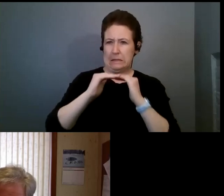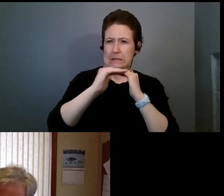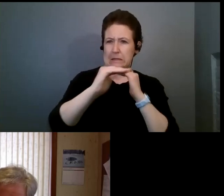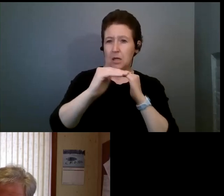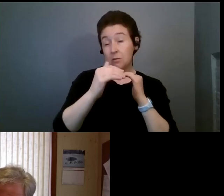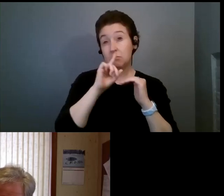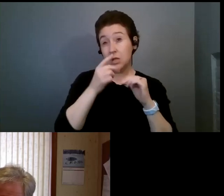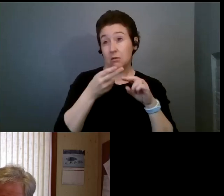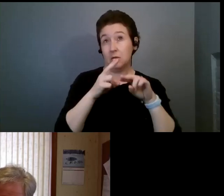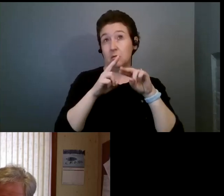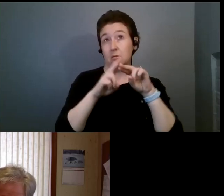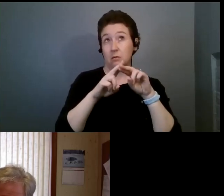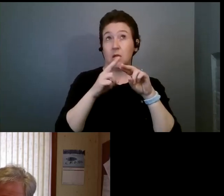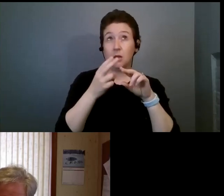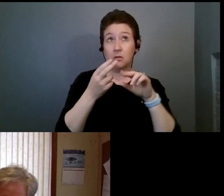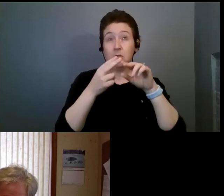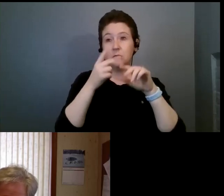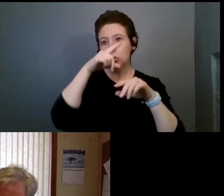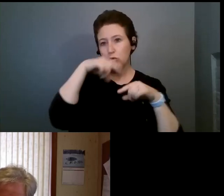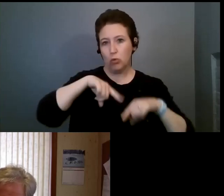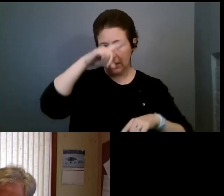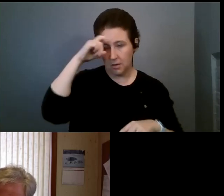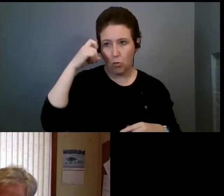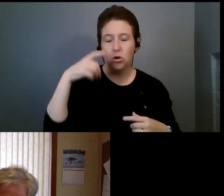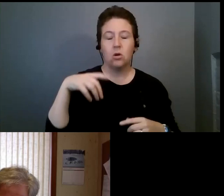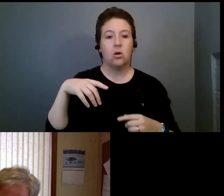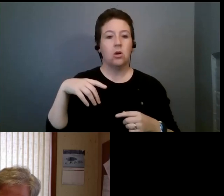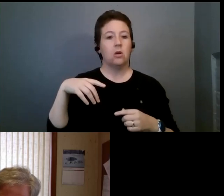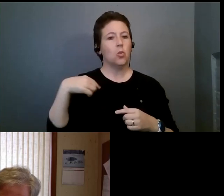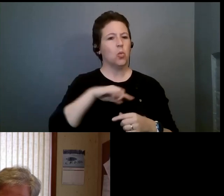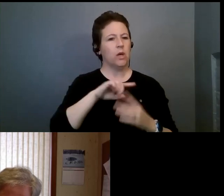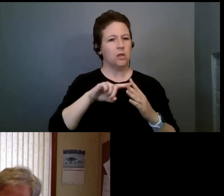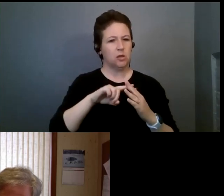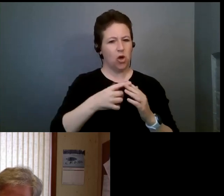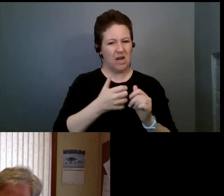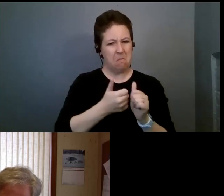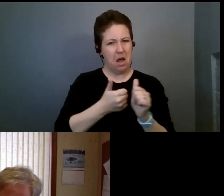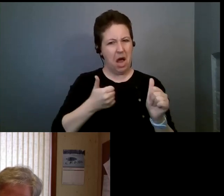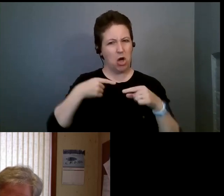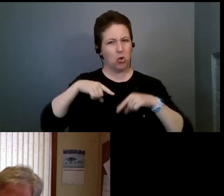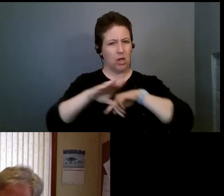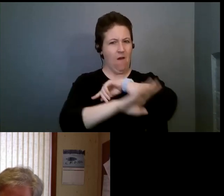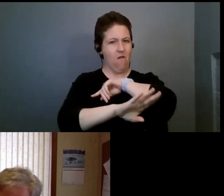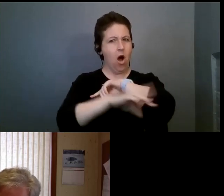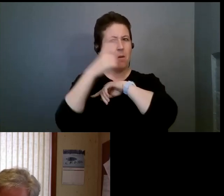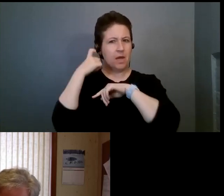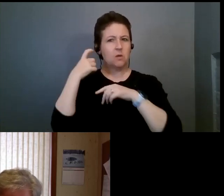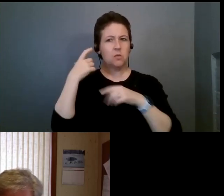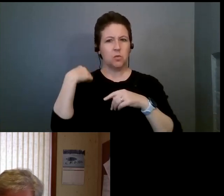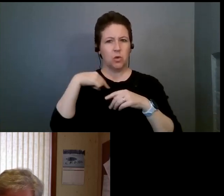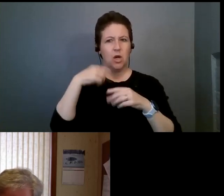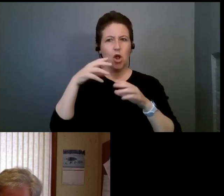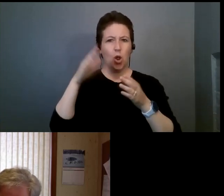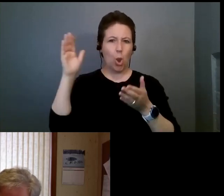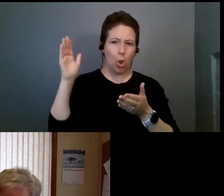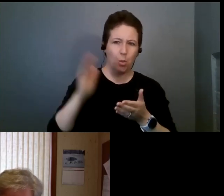up year over year in summer. And we started off way behind in fall because we lost a lot of the registration